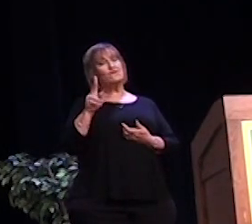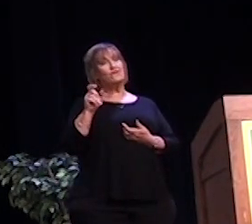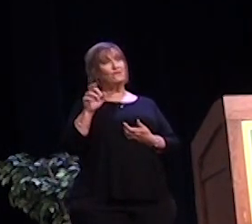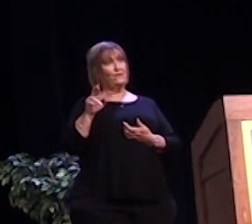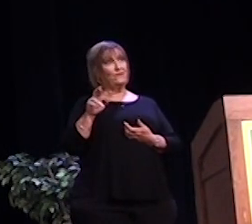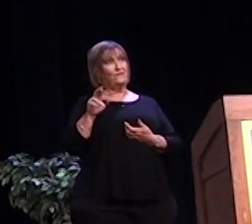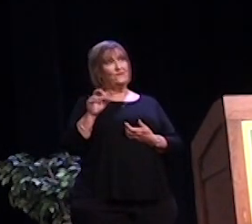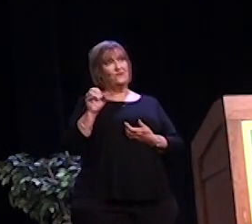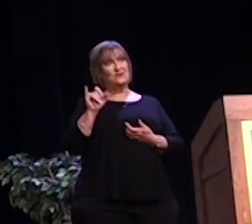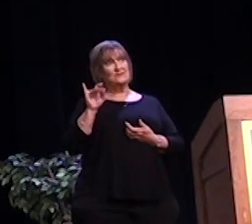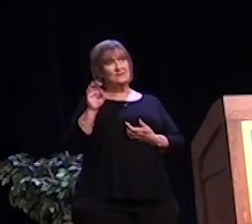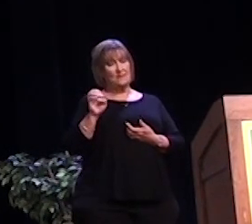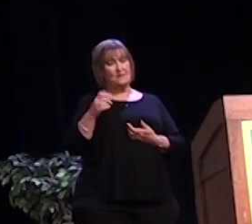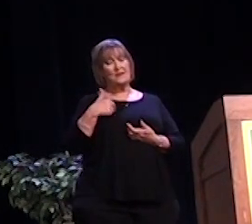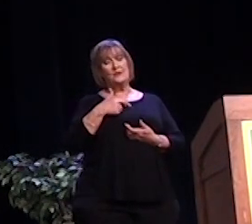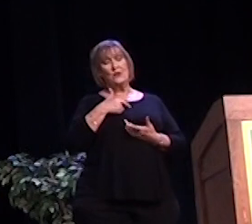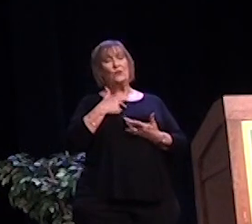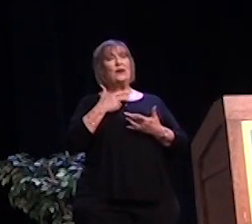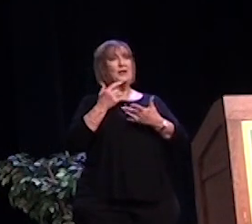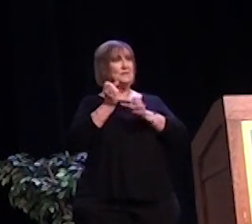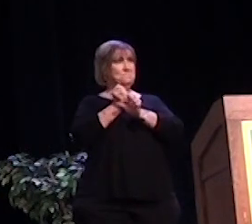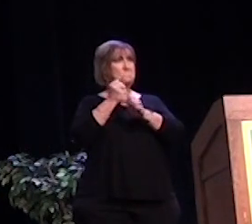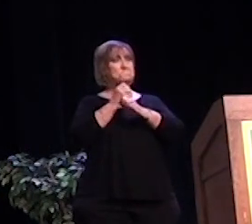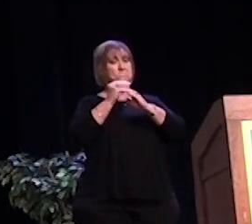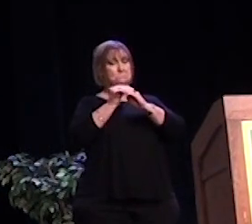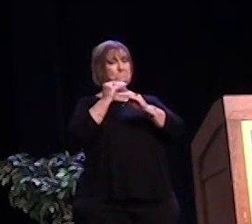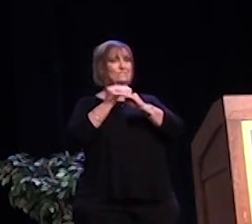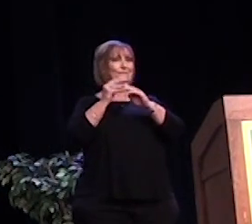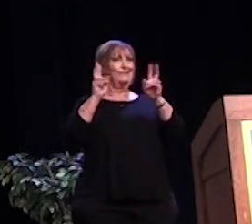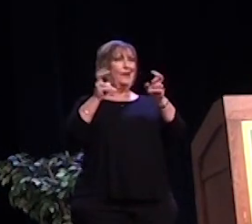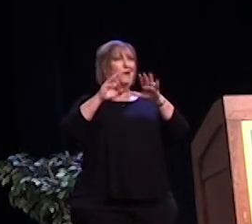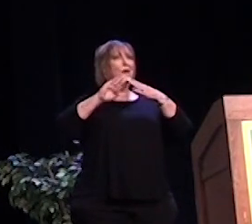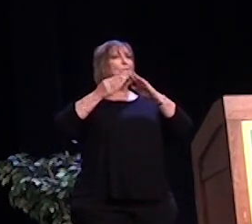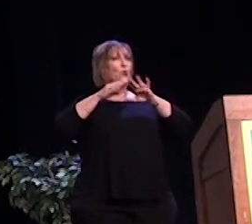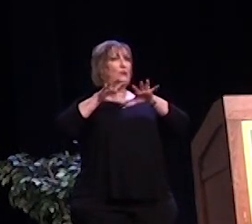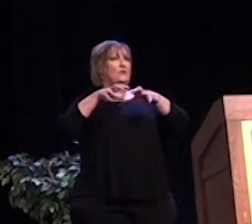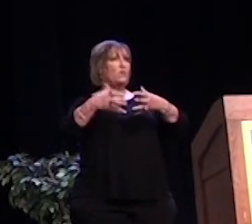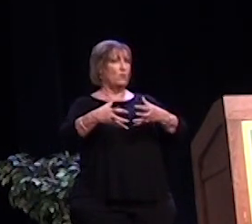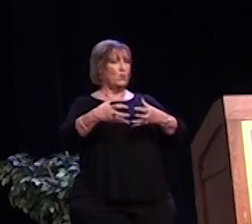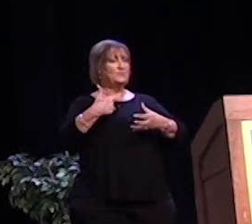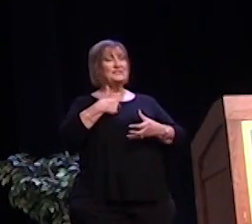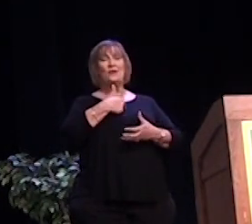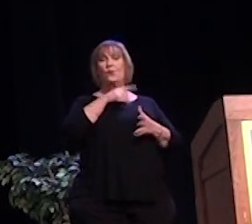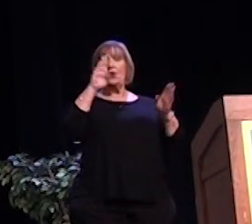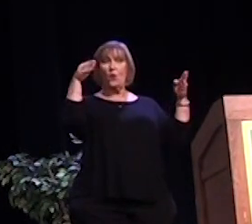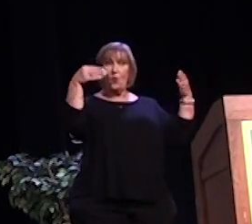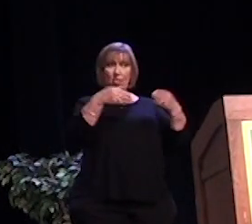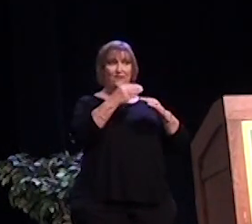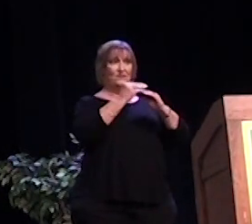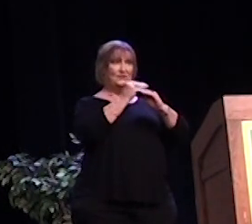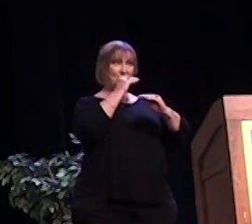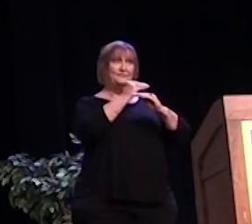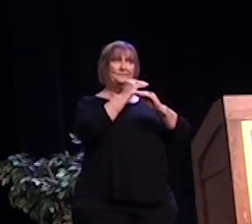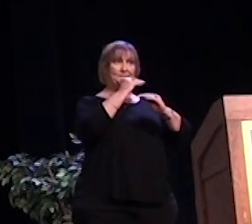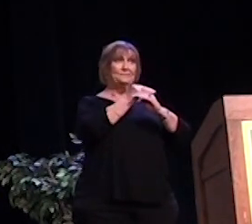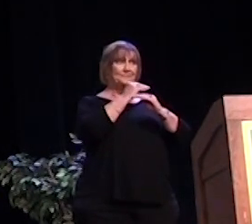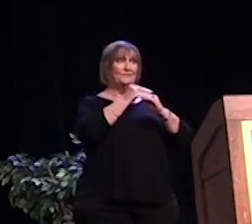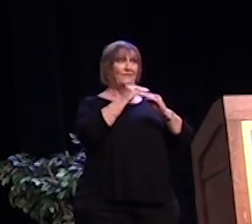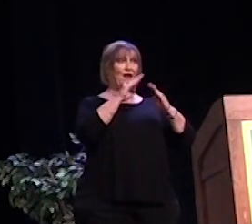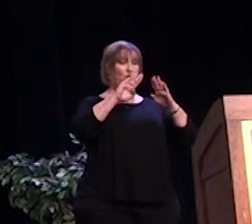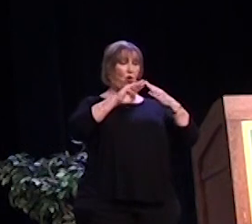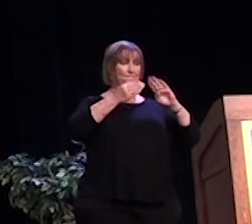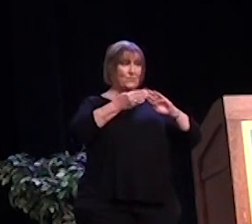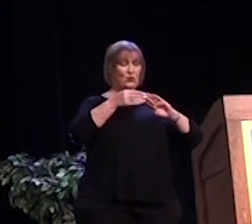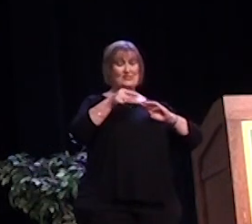biggest, we only work with manufactured housing communities, and we only work with manufactured housing communities that are either